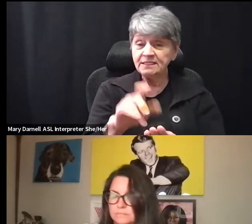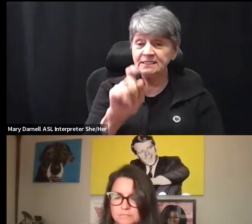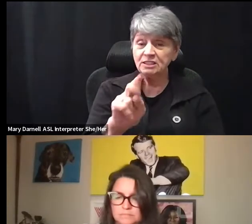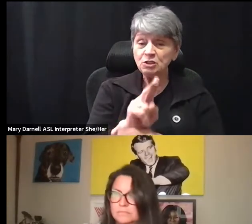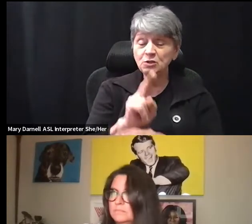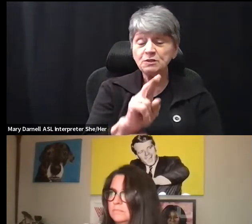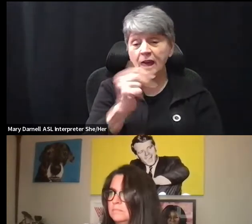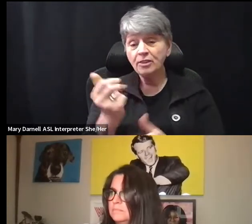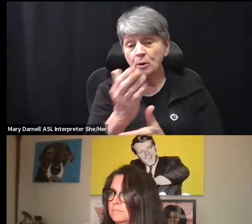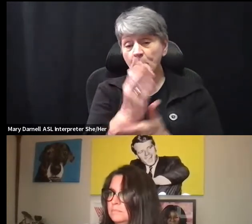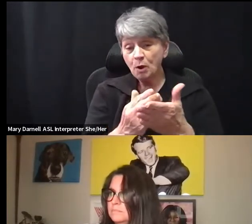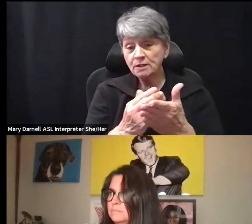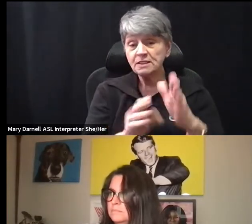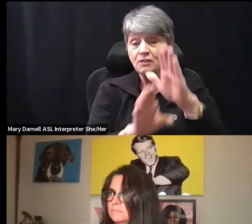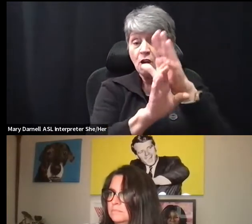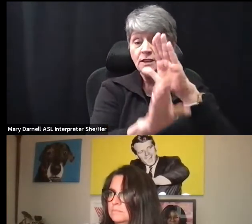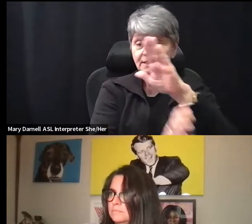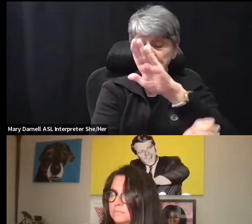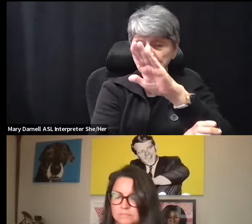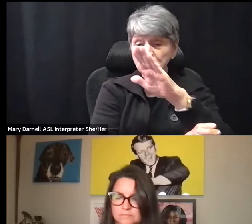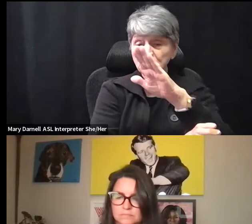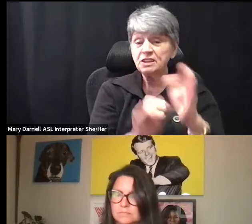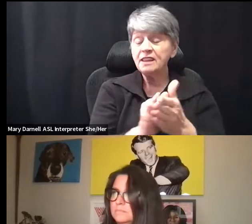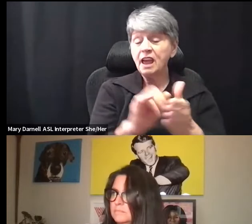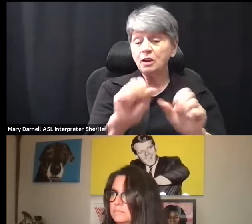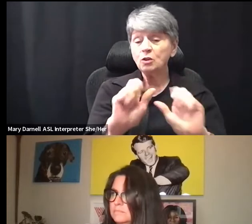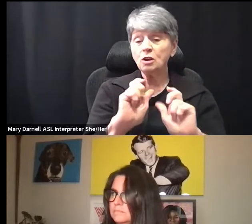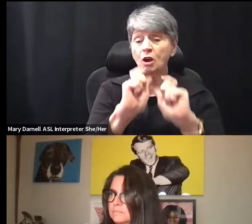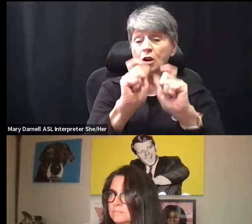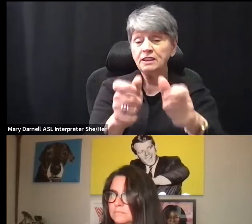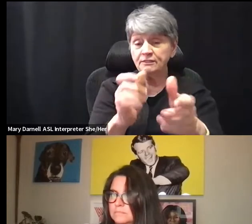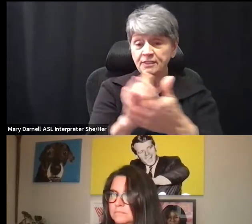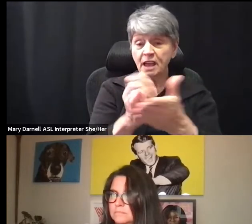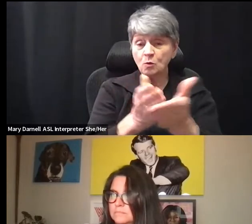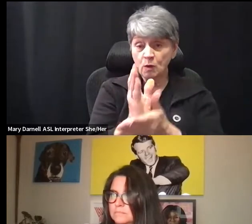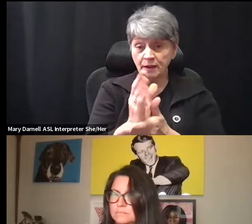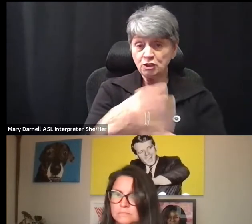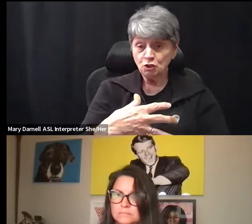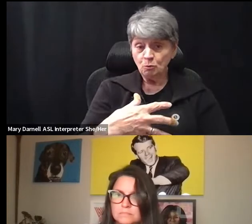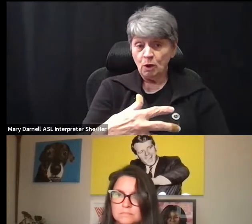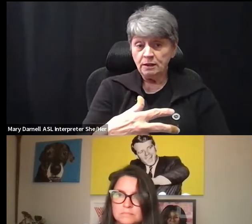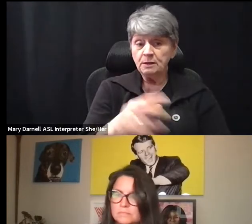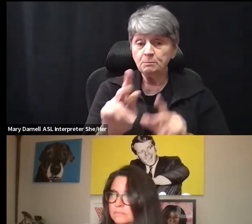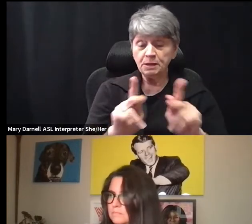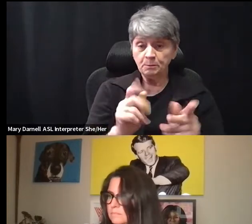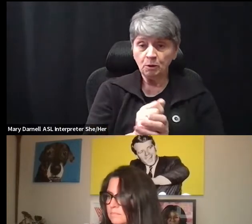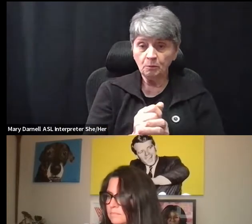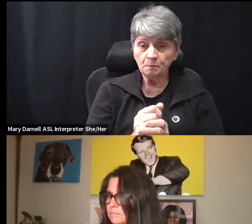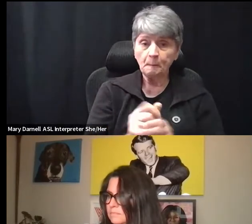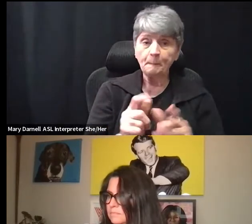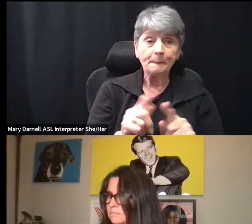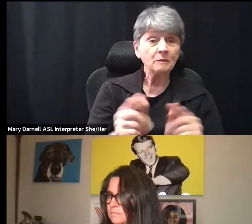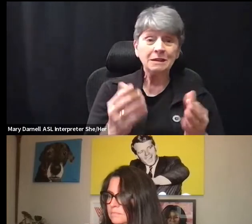might possibly bestow that right upon pregnant people. Now we are living in an